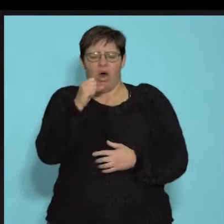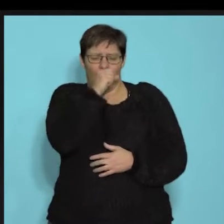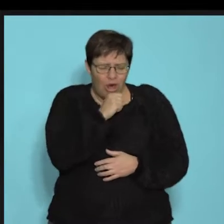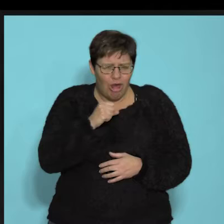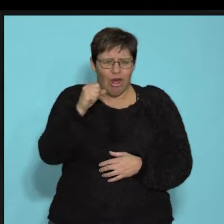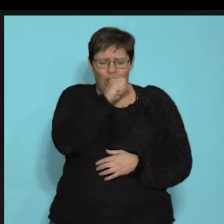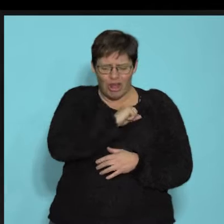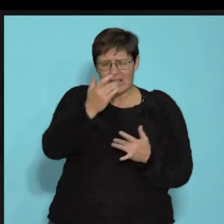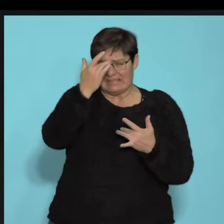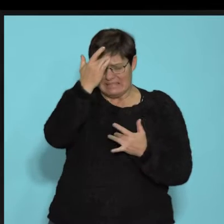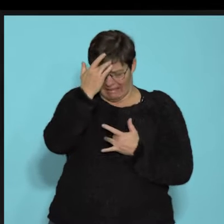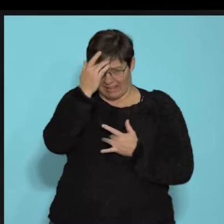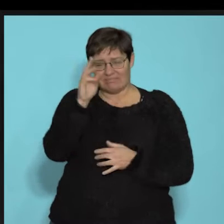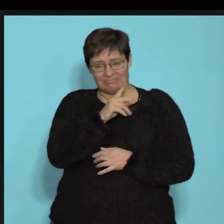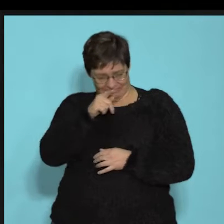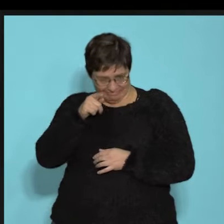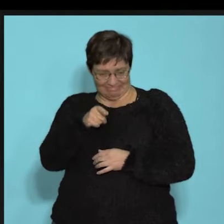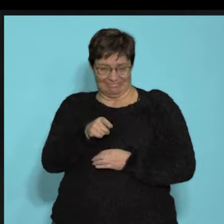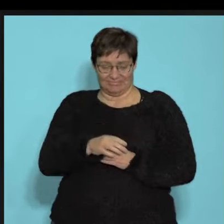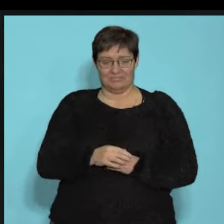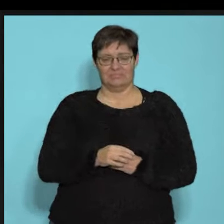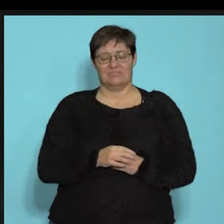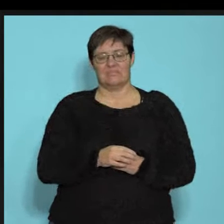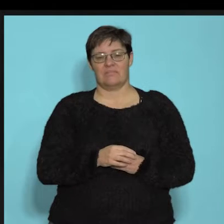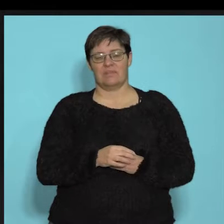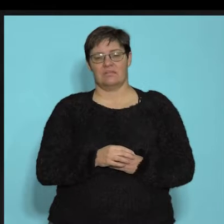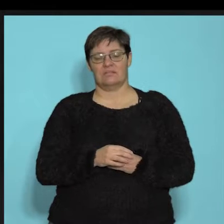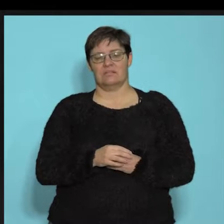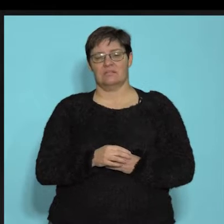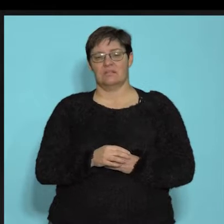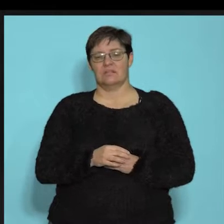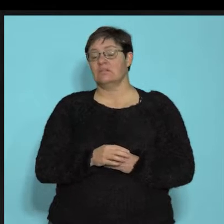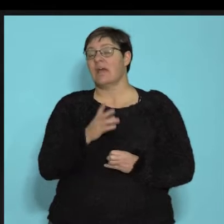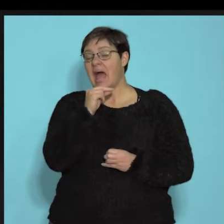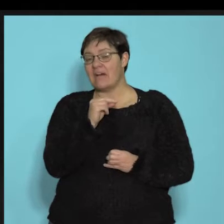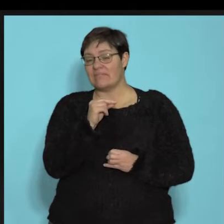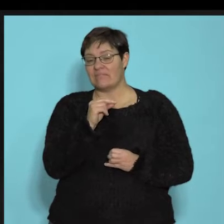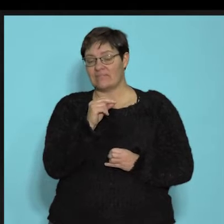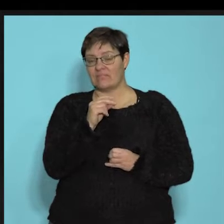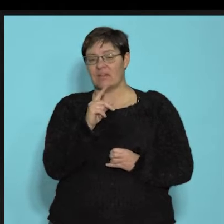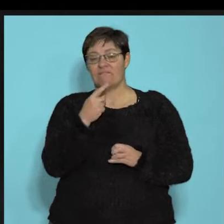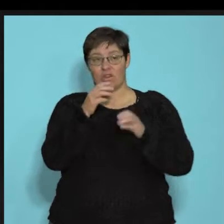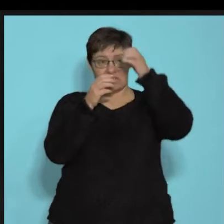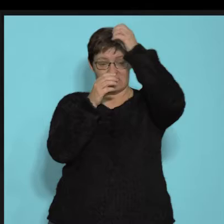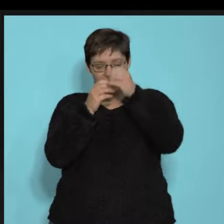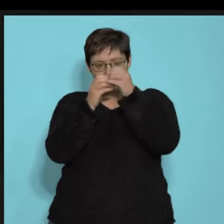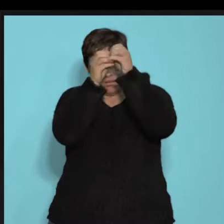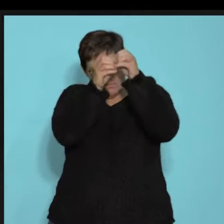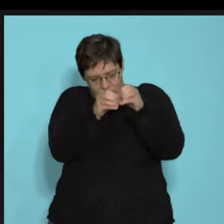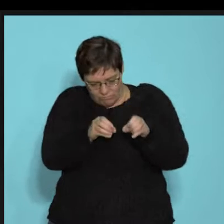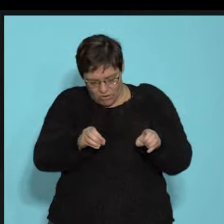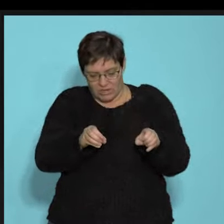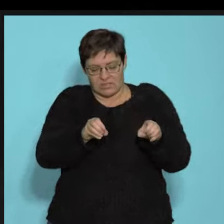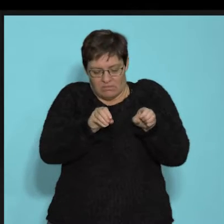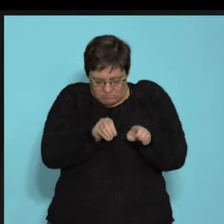cough and you're sick. And that is what bronchitis is. So when these little tubes, first the bronchus, then the